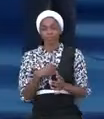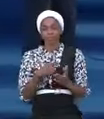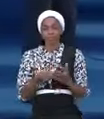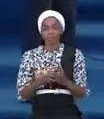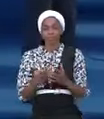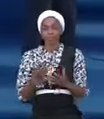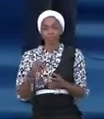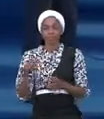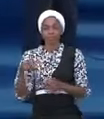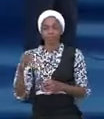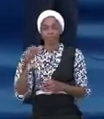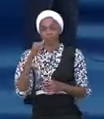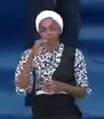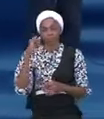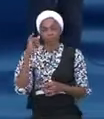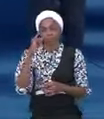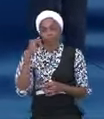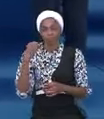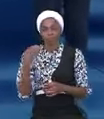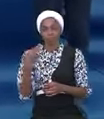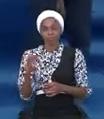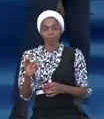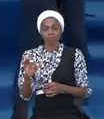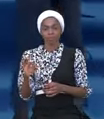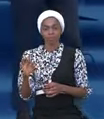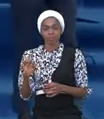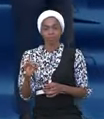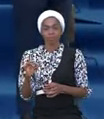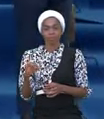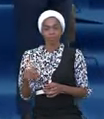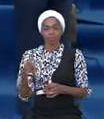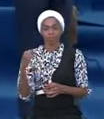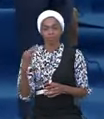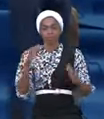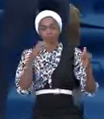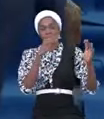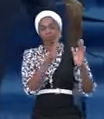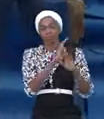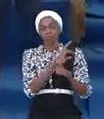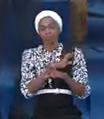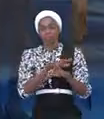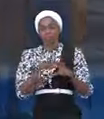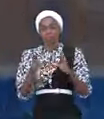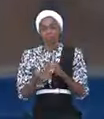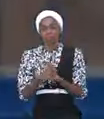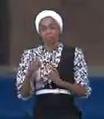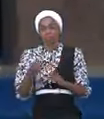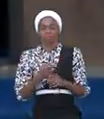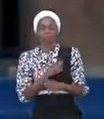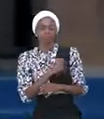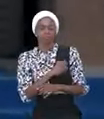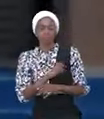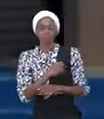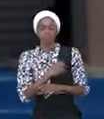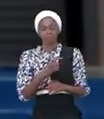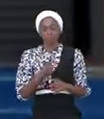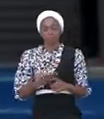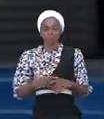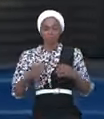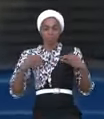Yesterday, a journey from hopelessness, from regret, from pain,